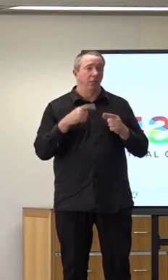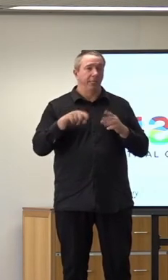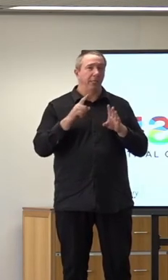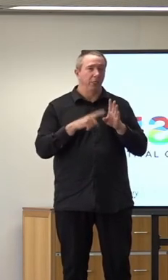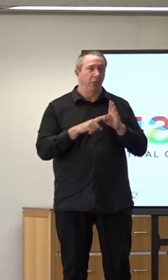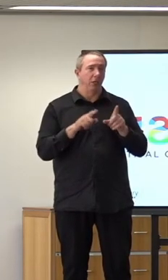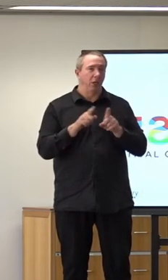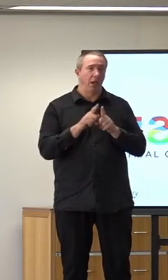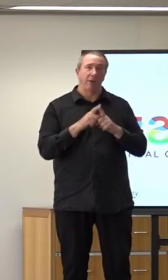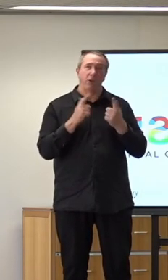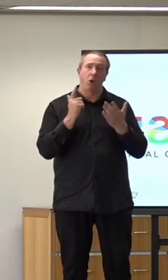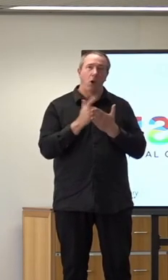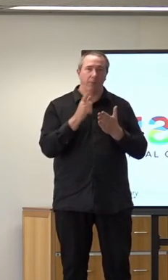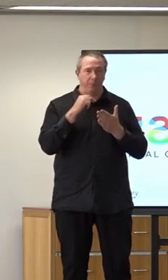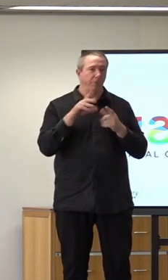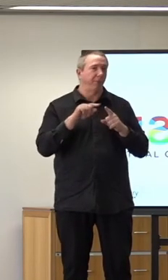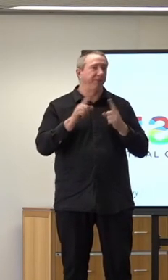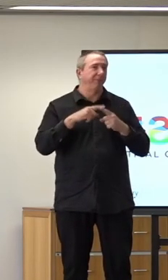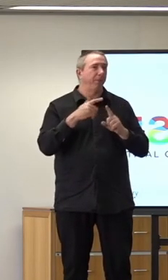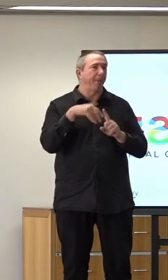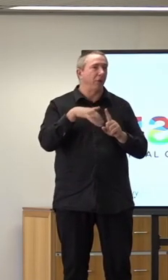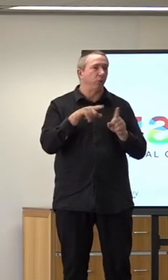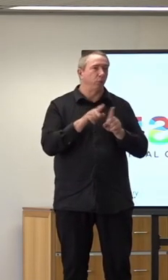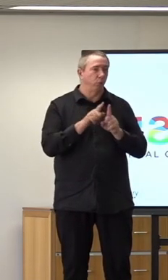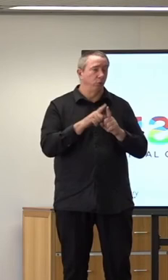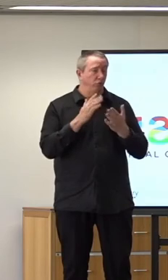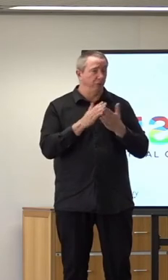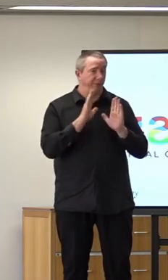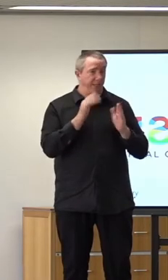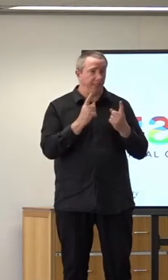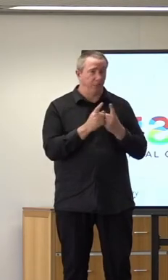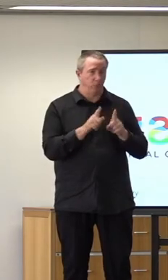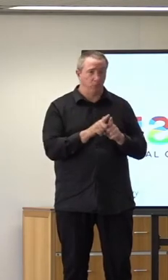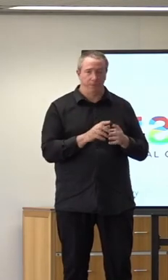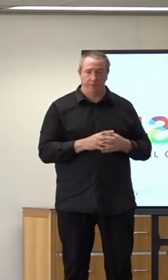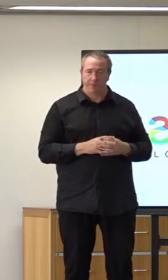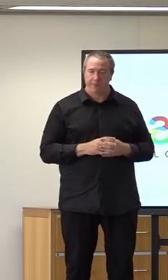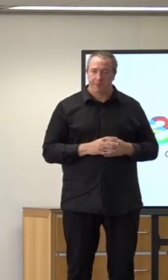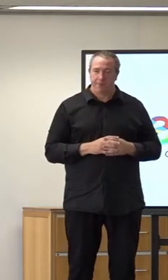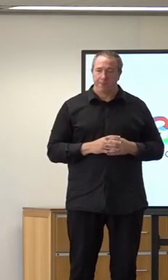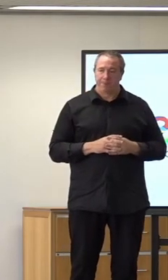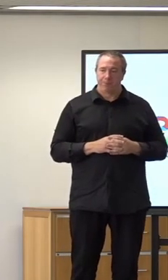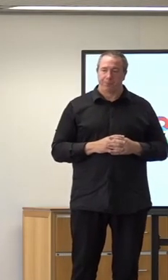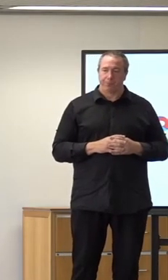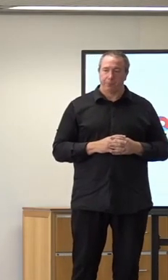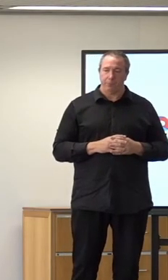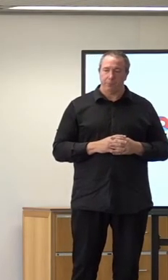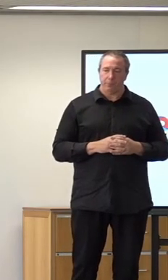of artists from different backgrounds, which was really fantastic. So, yeah, it's a bit of a big question, but